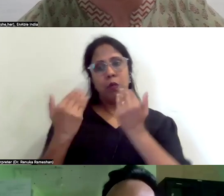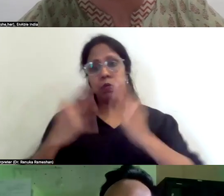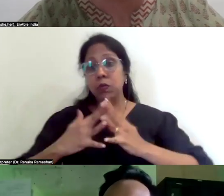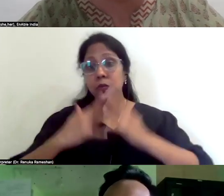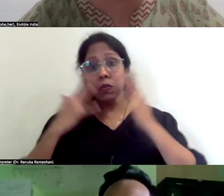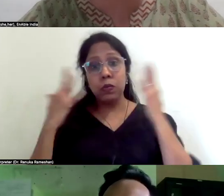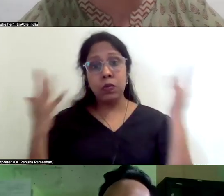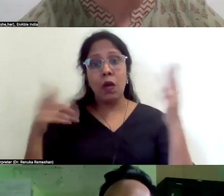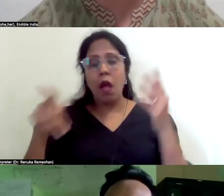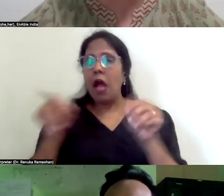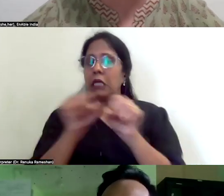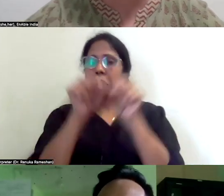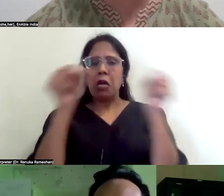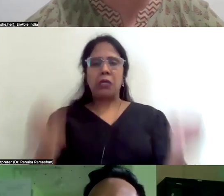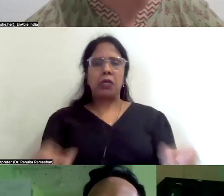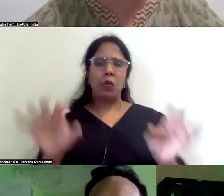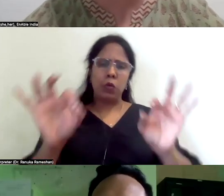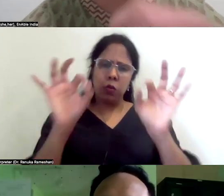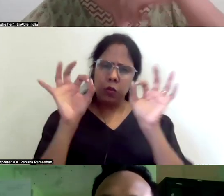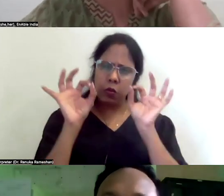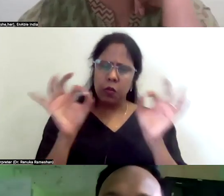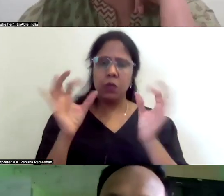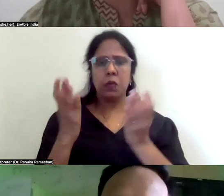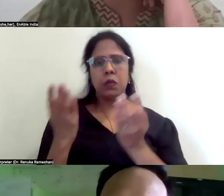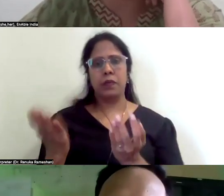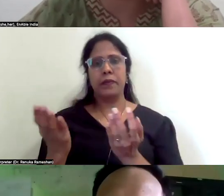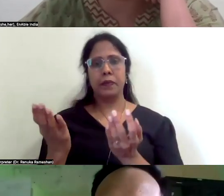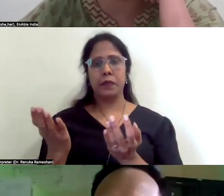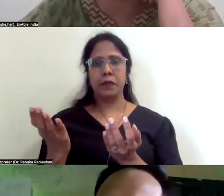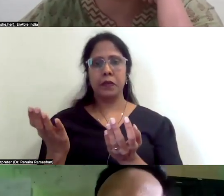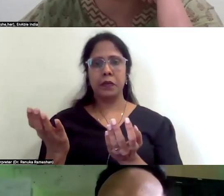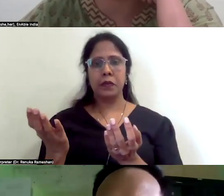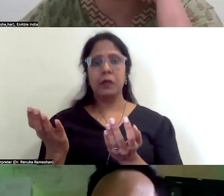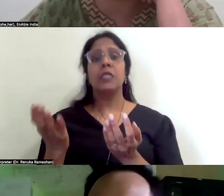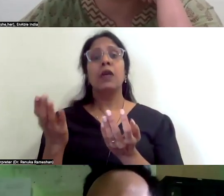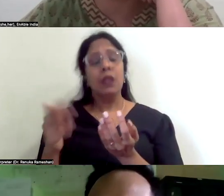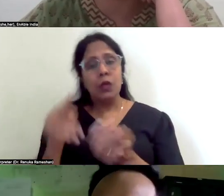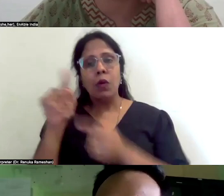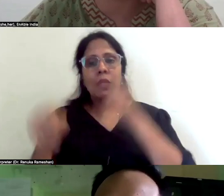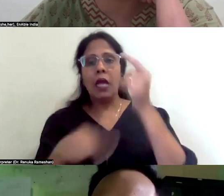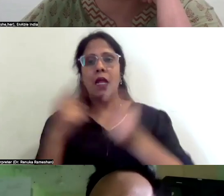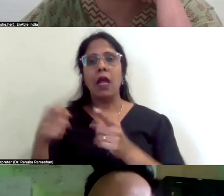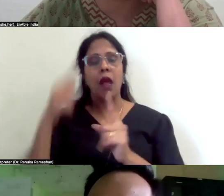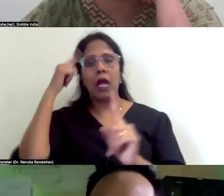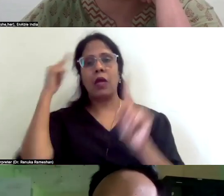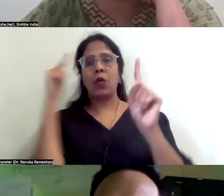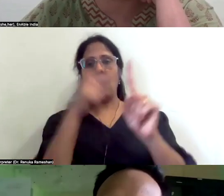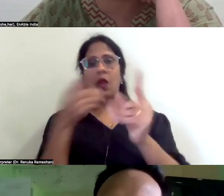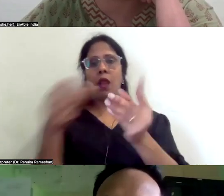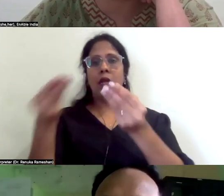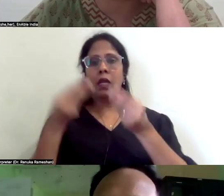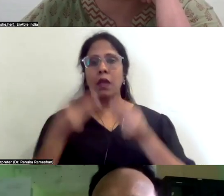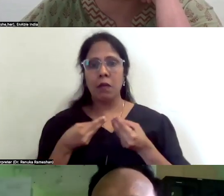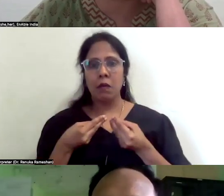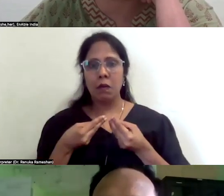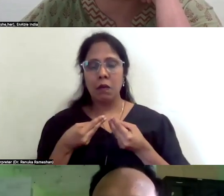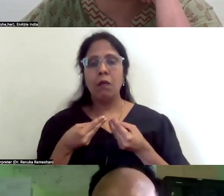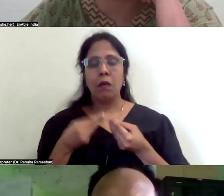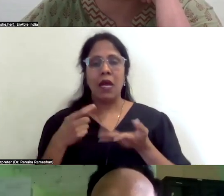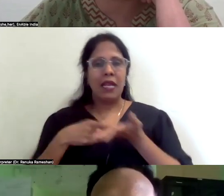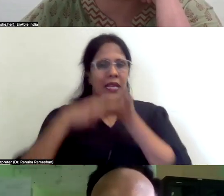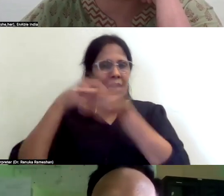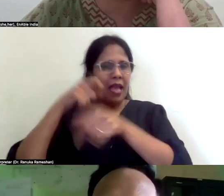good structure actually. So they set a goal for me during the rehab time. Like